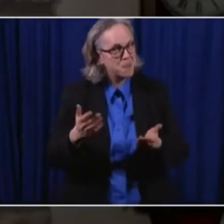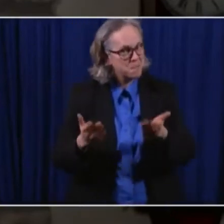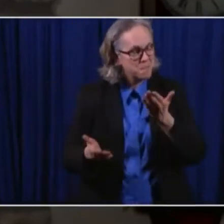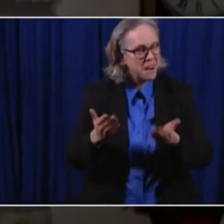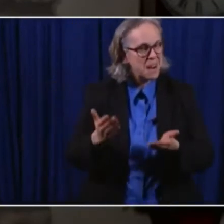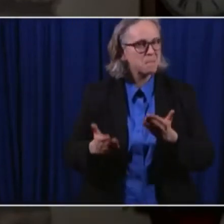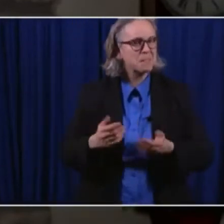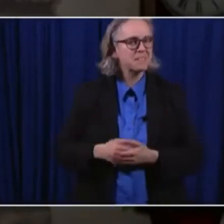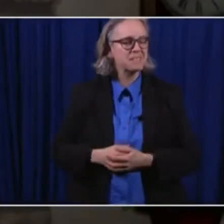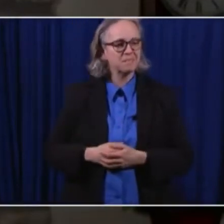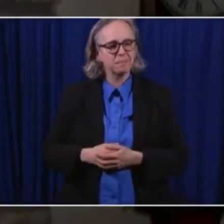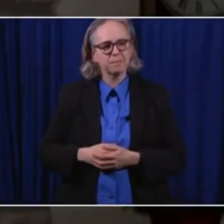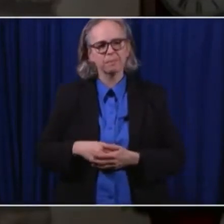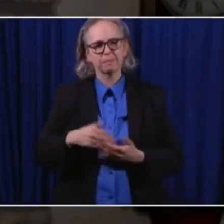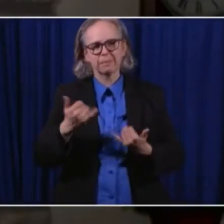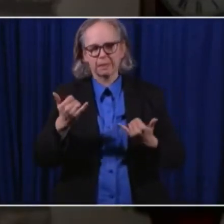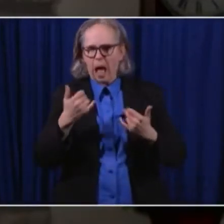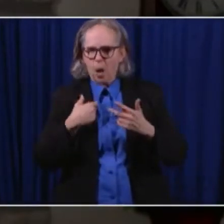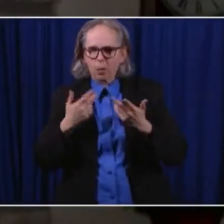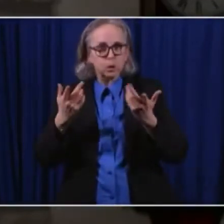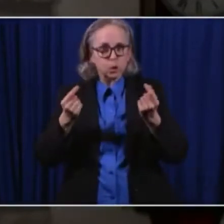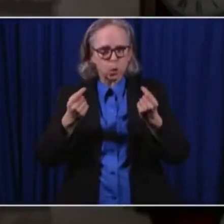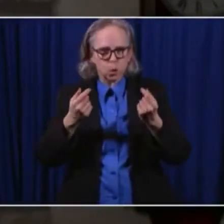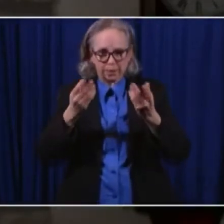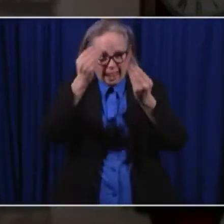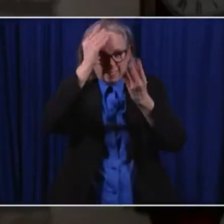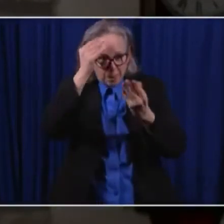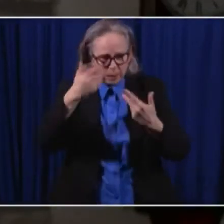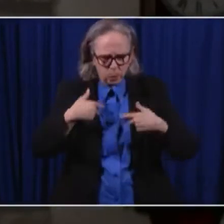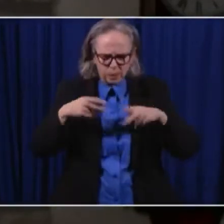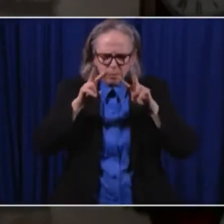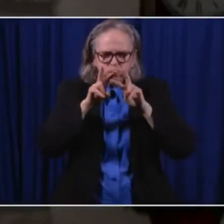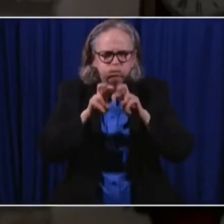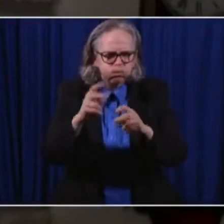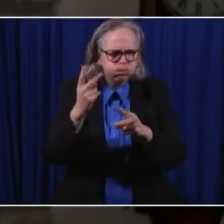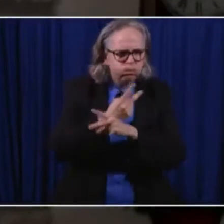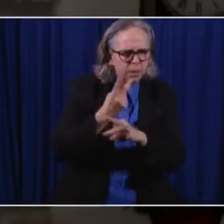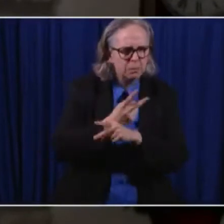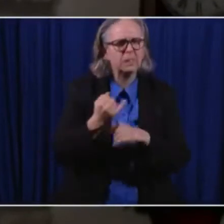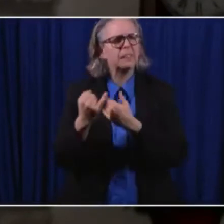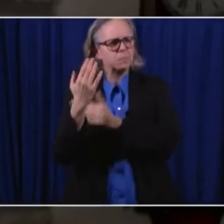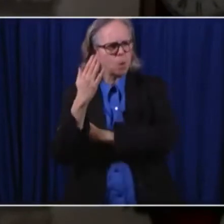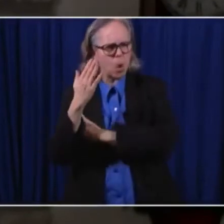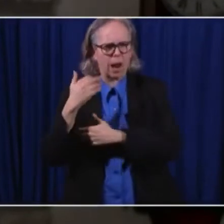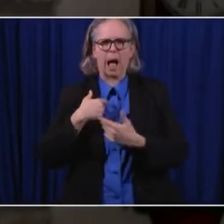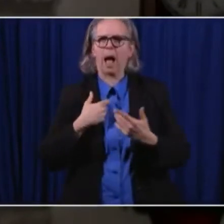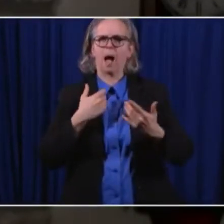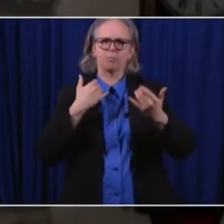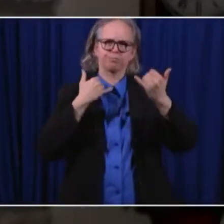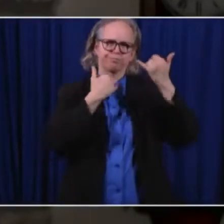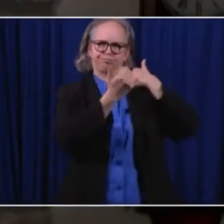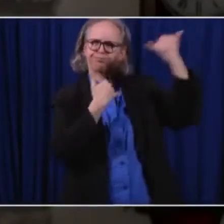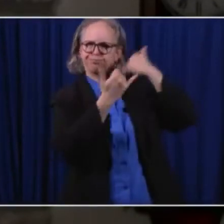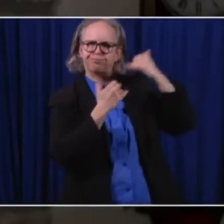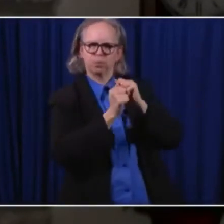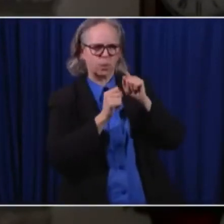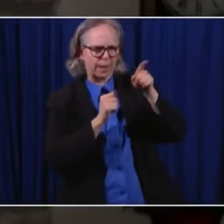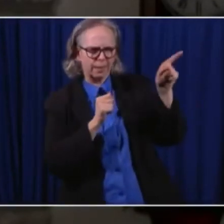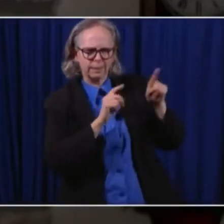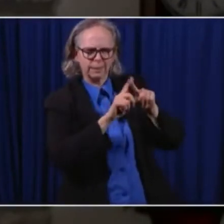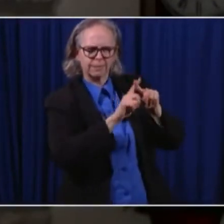about this in our internal call this morning. We need to have asked our budget people, our